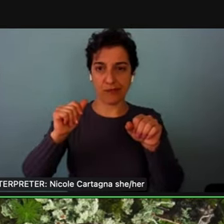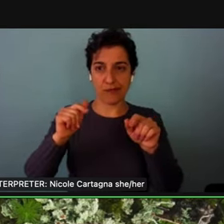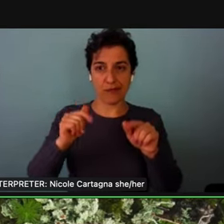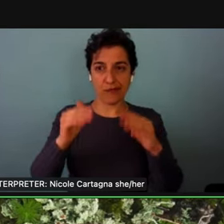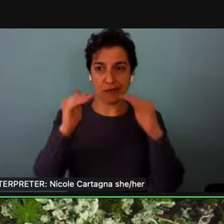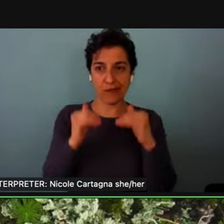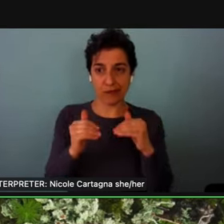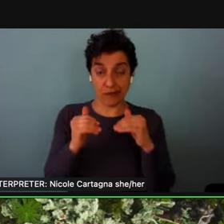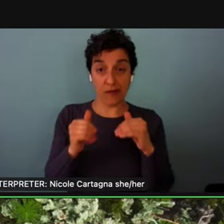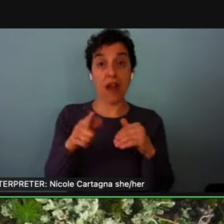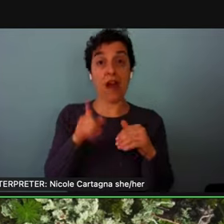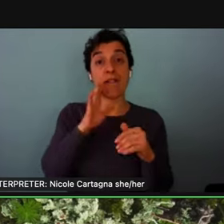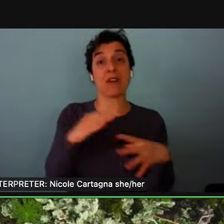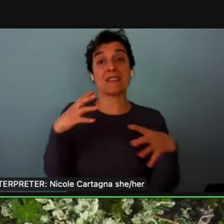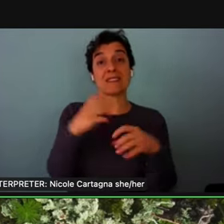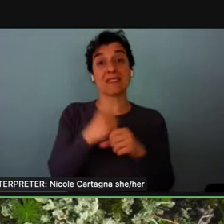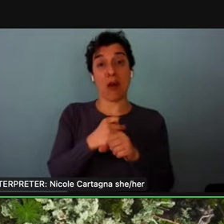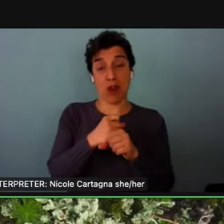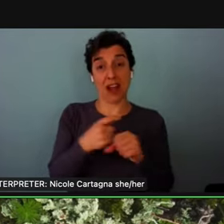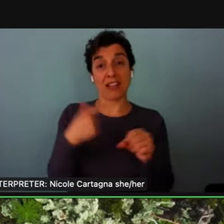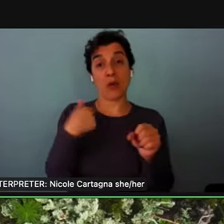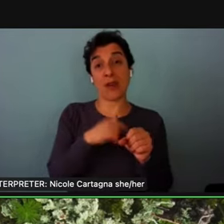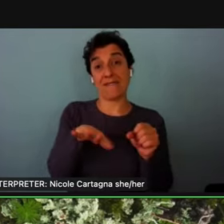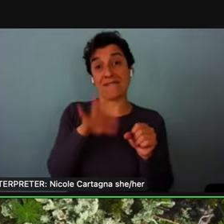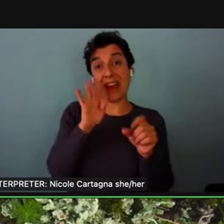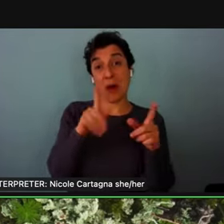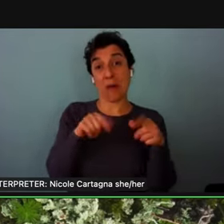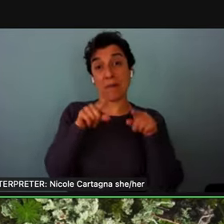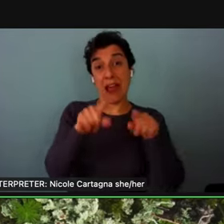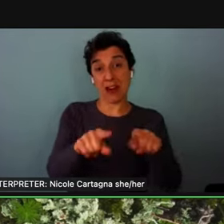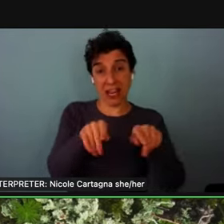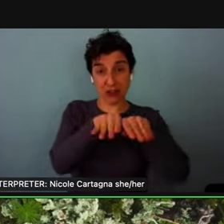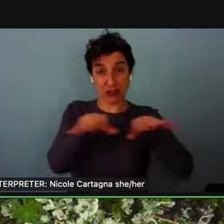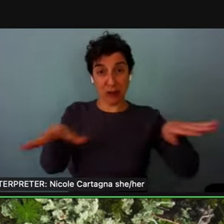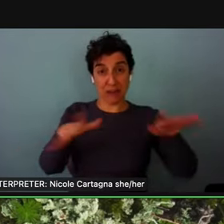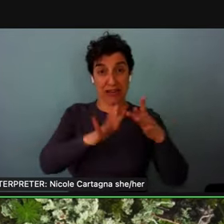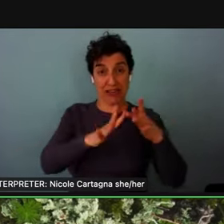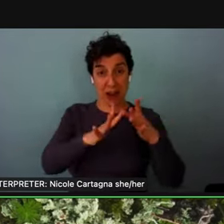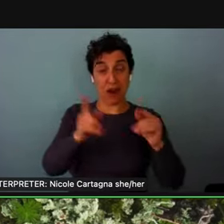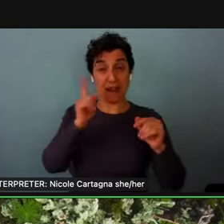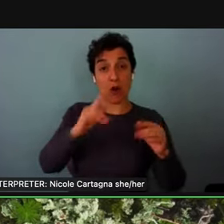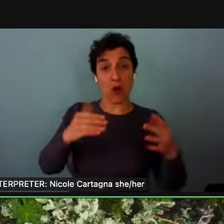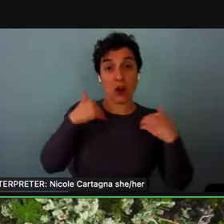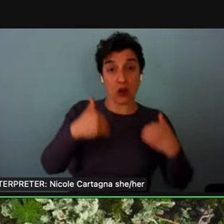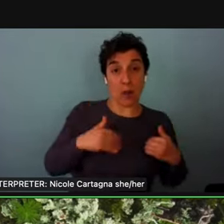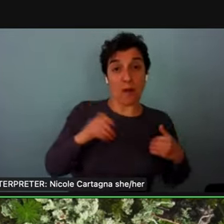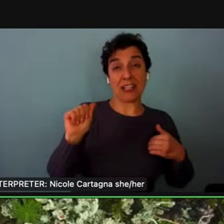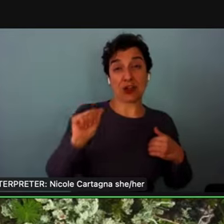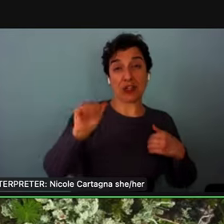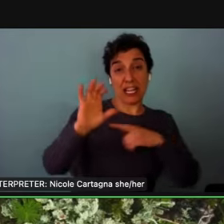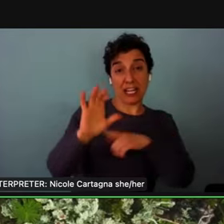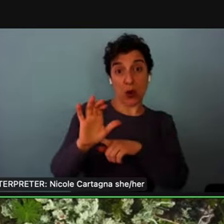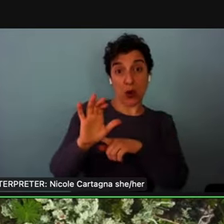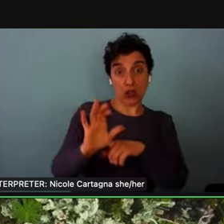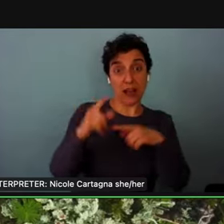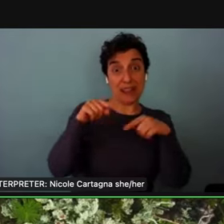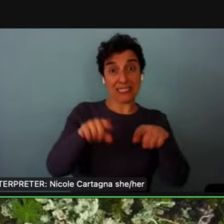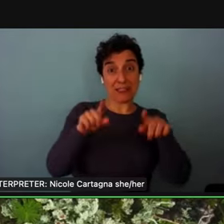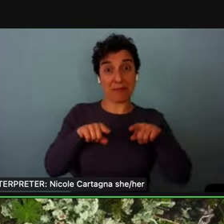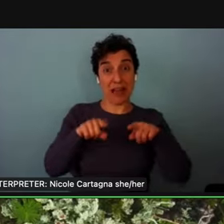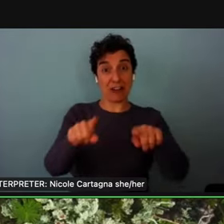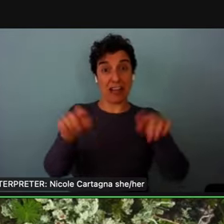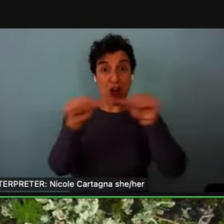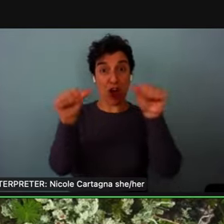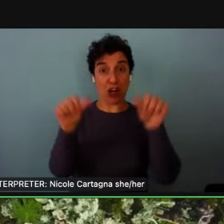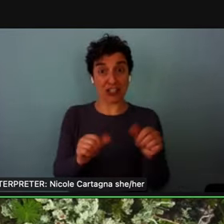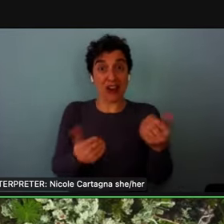To summarize, we found parallel distributed networks in human association cortex. This parallel architecture exists